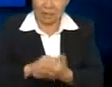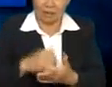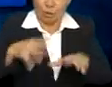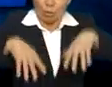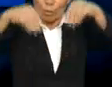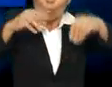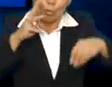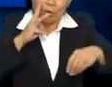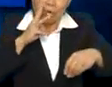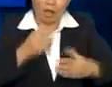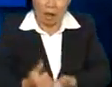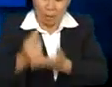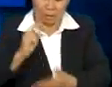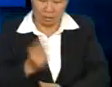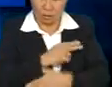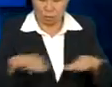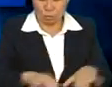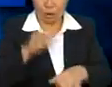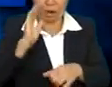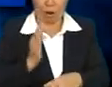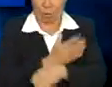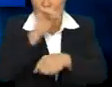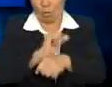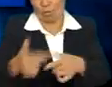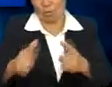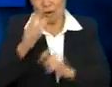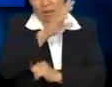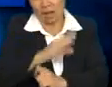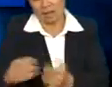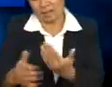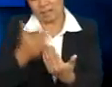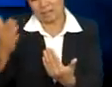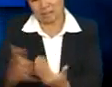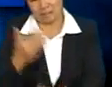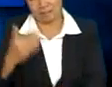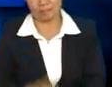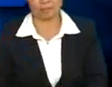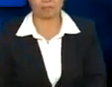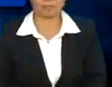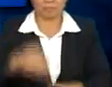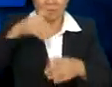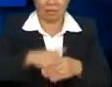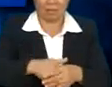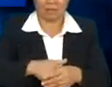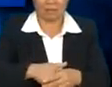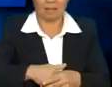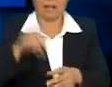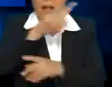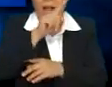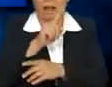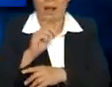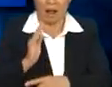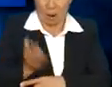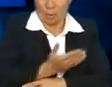Materials that absorb water helps us to do our work faster and easier. In the segment